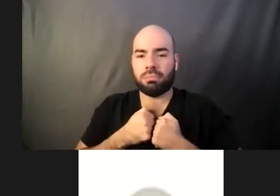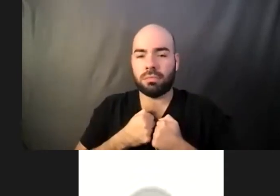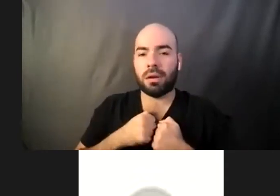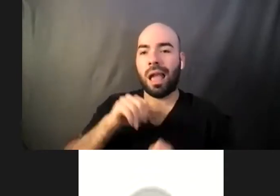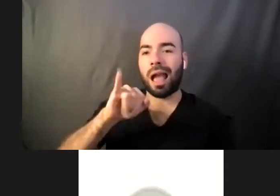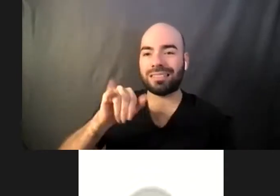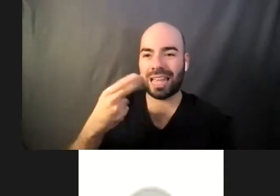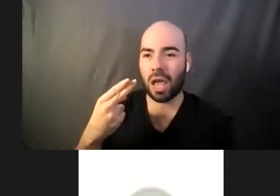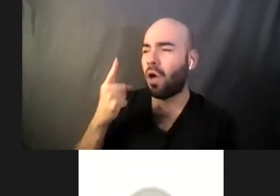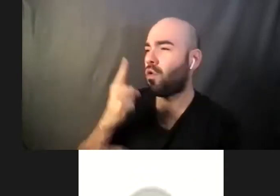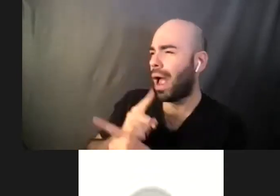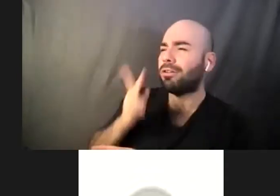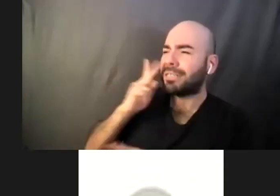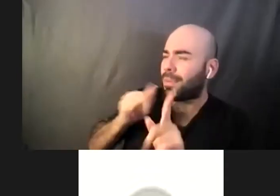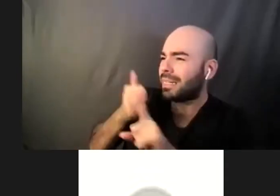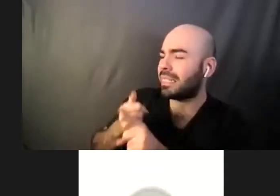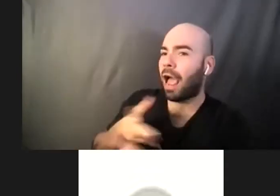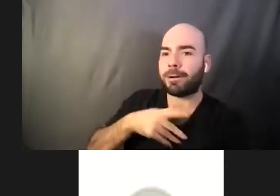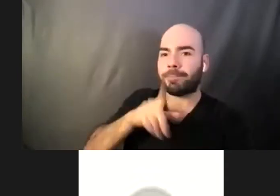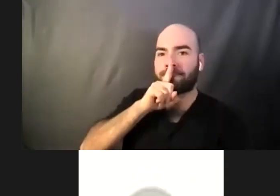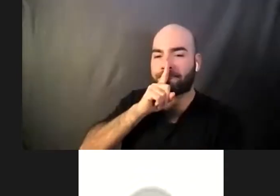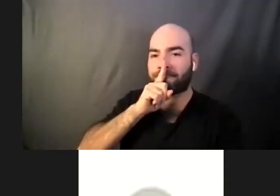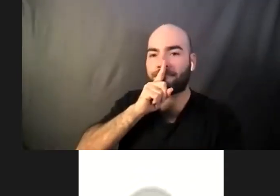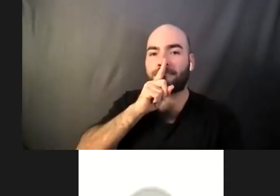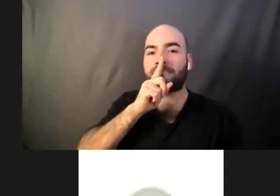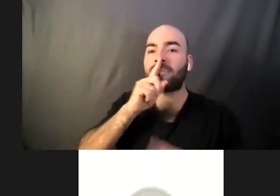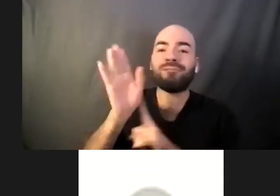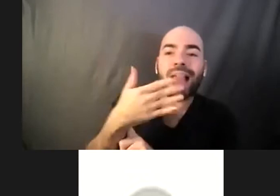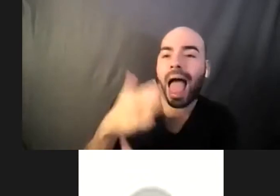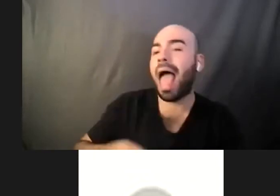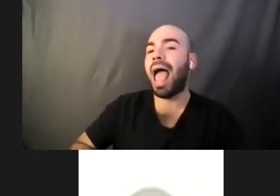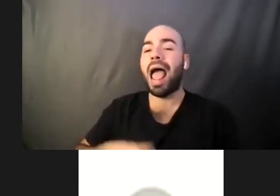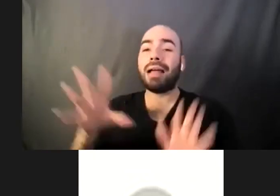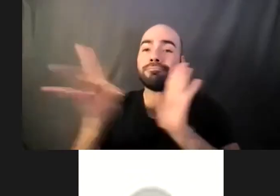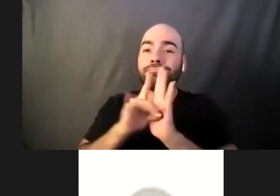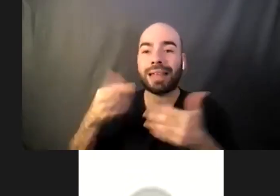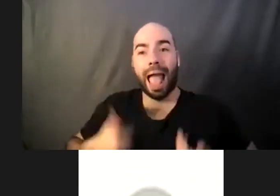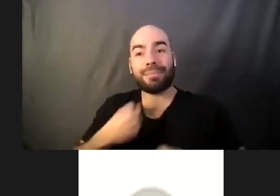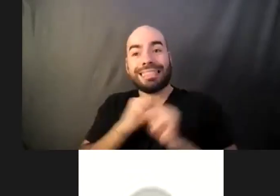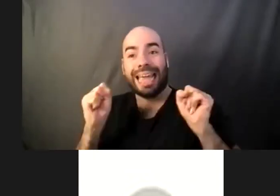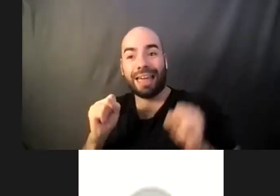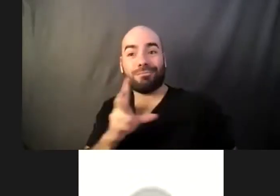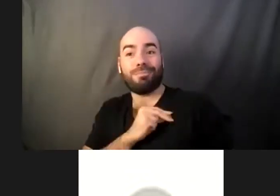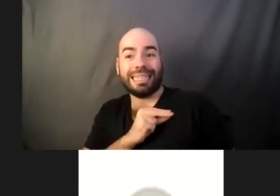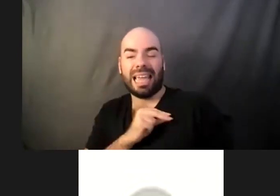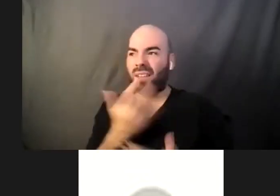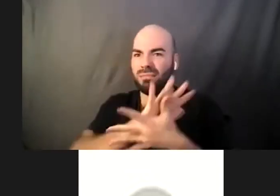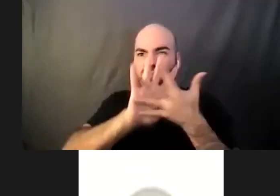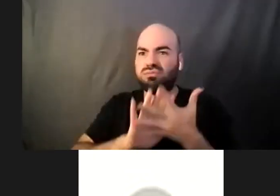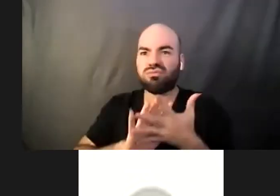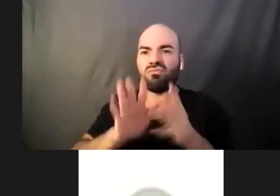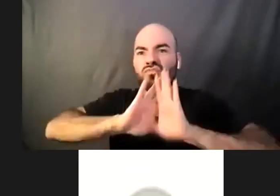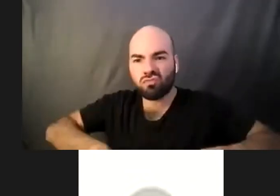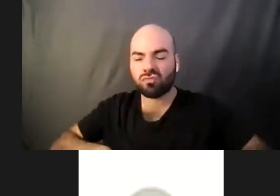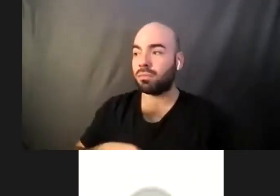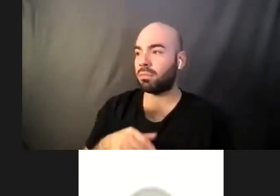yeah, them slowly tearing it down. No more, yeah, flags, no more stickers, no more I'm safe pins, right? But that's something that we live every day.